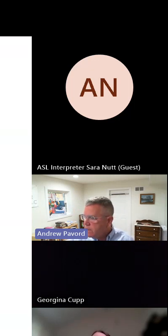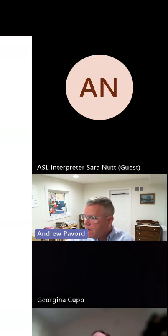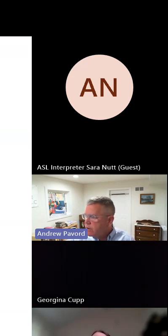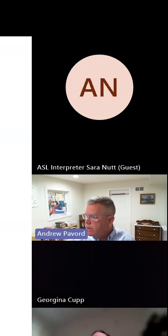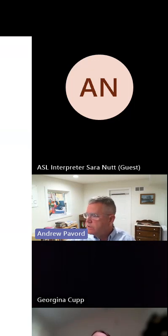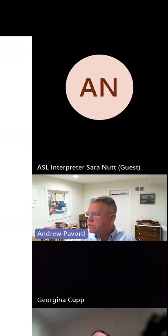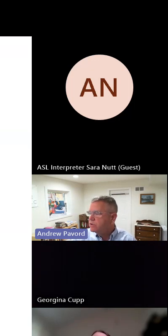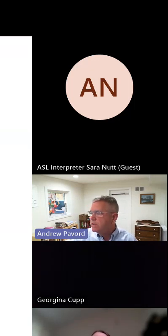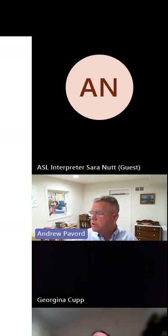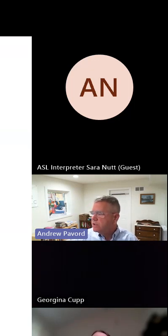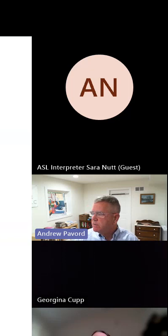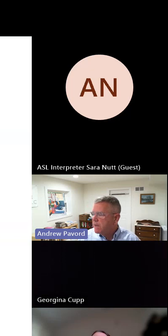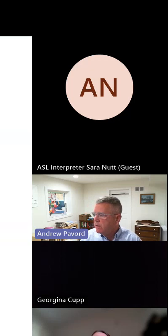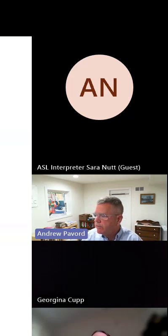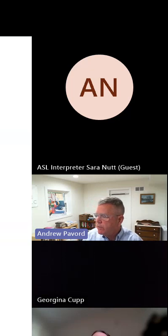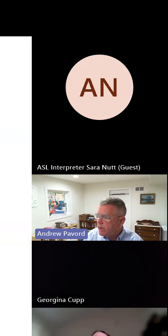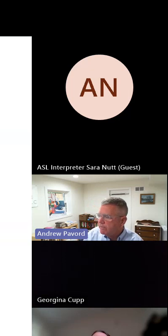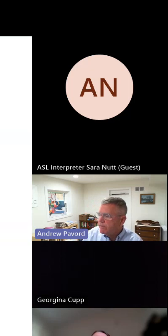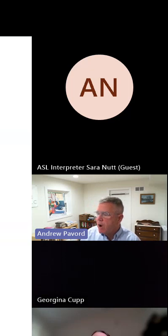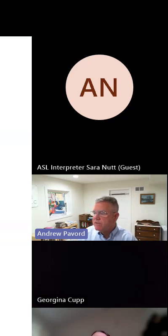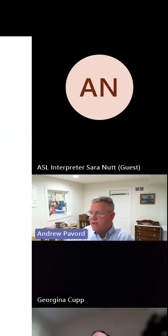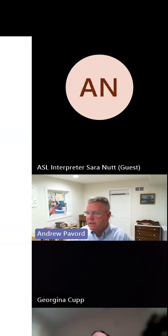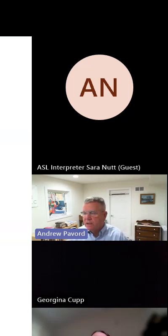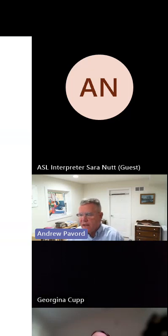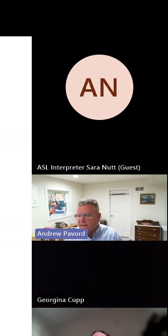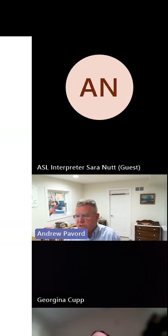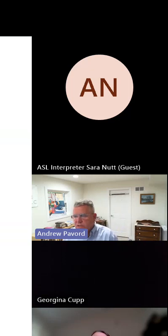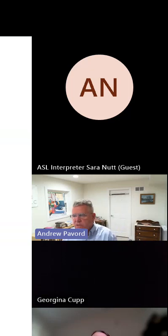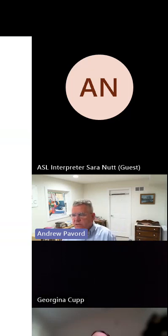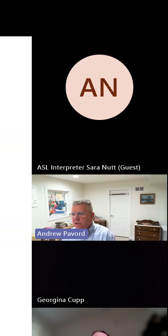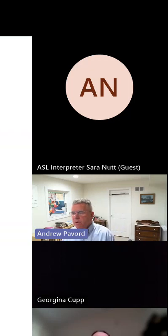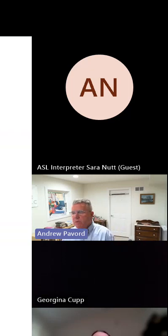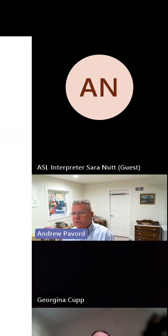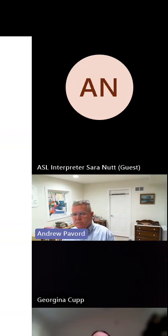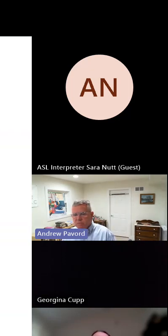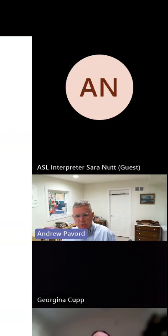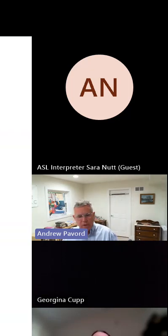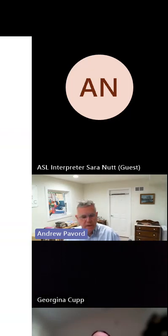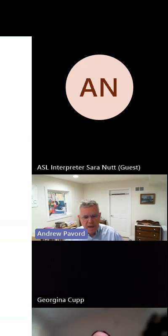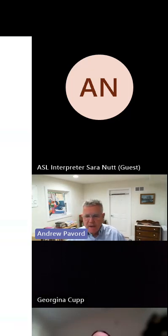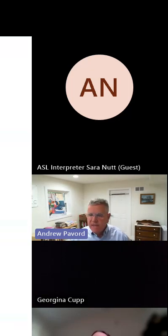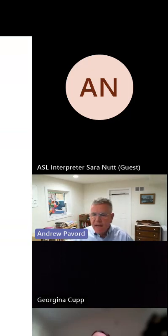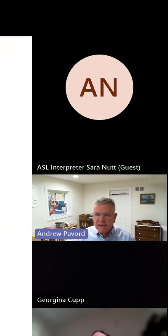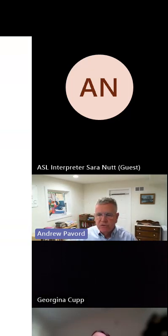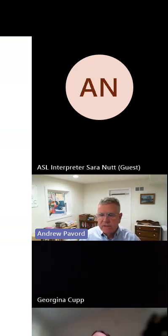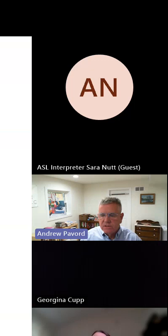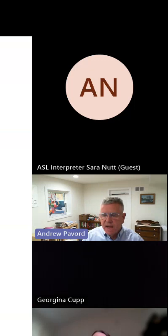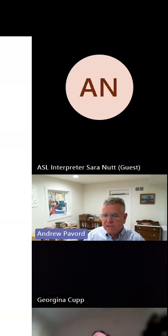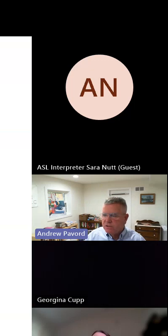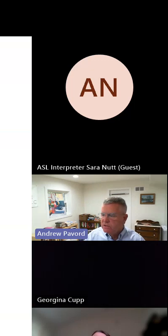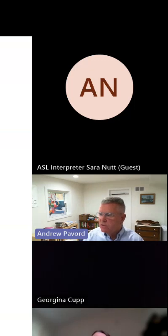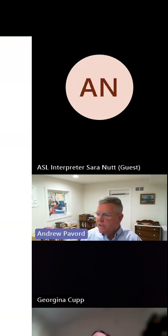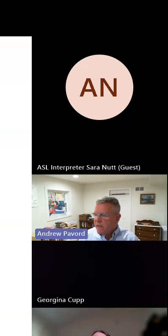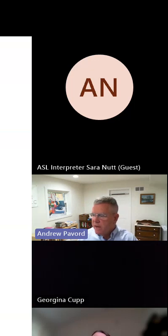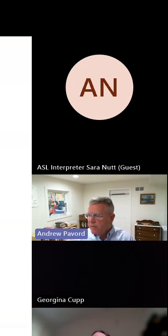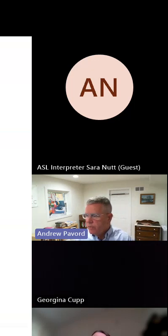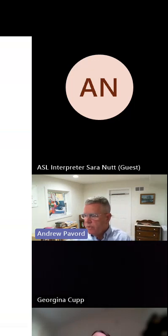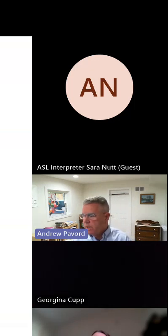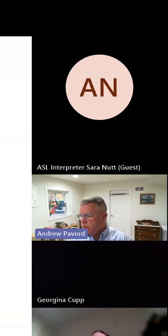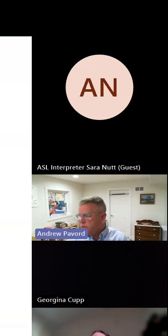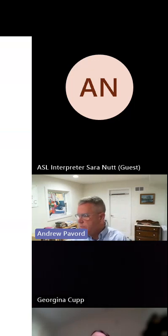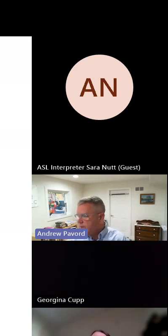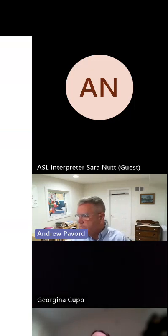there's 1700 is discretionary spending authority from offsetting collections, which is your Economy Act transactions